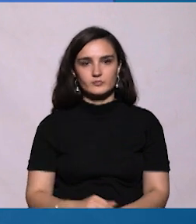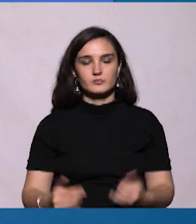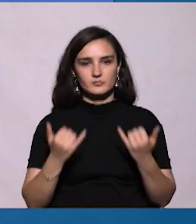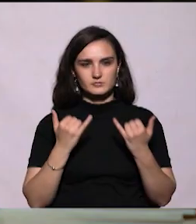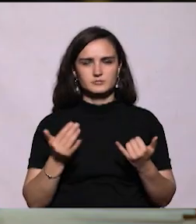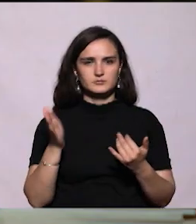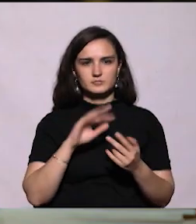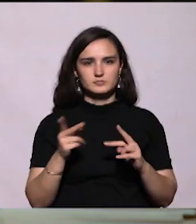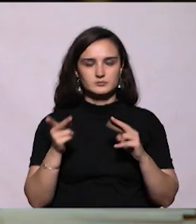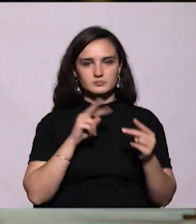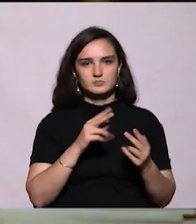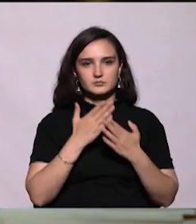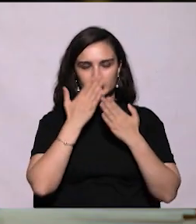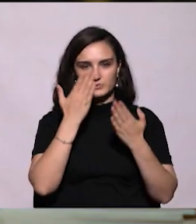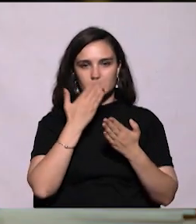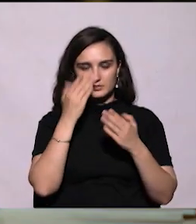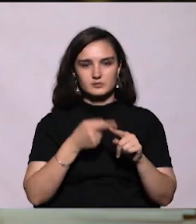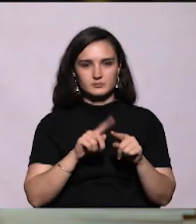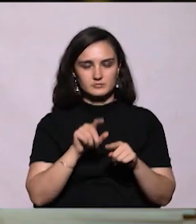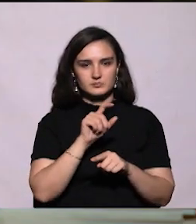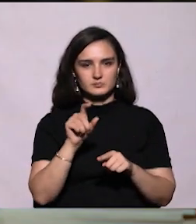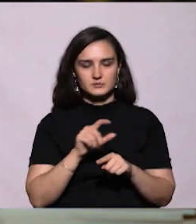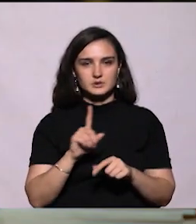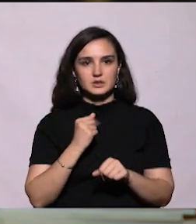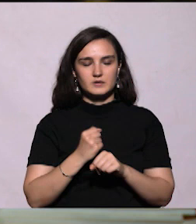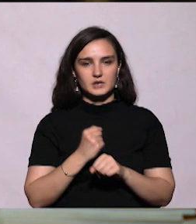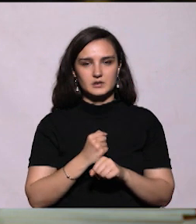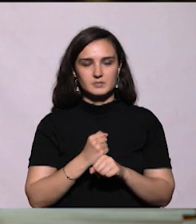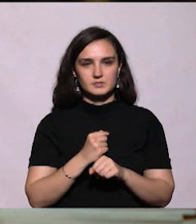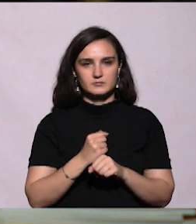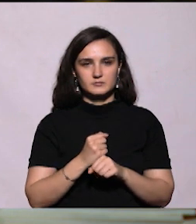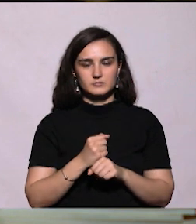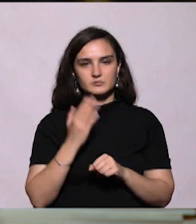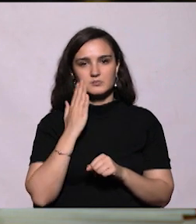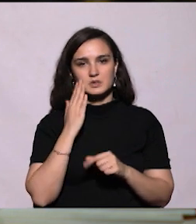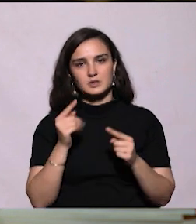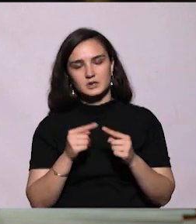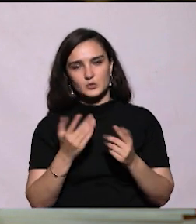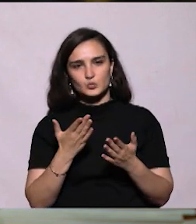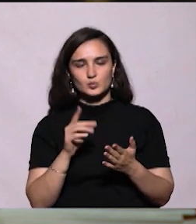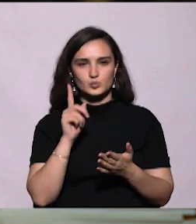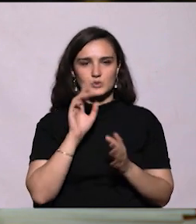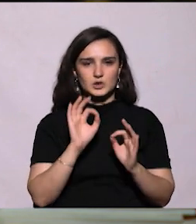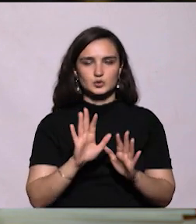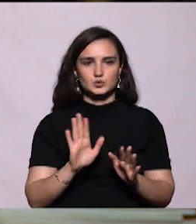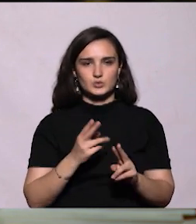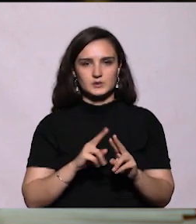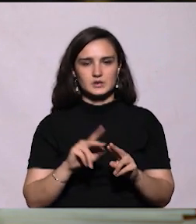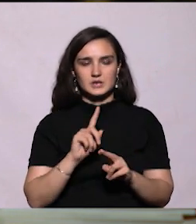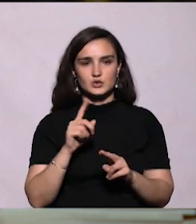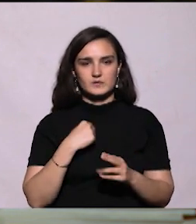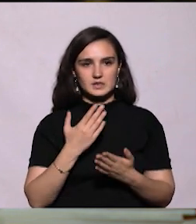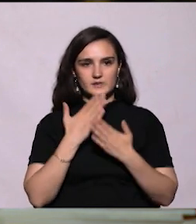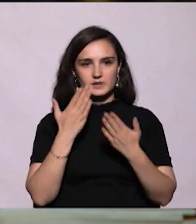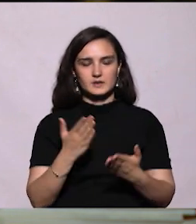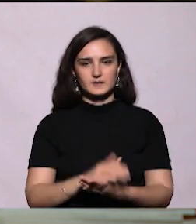Now, let's move on to our reading activity in which we will determine if the sentences are true or false based on what we